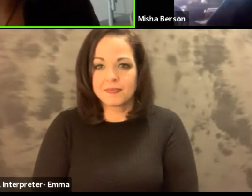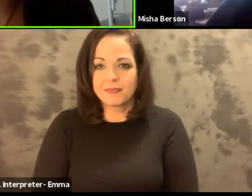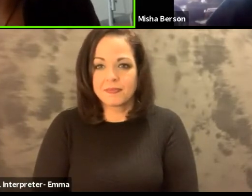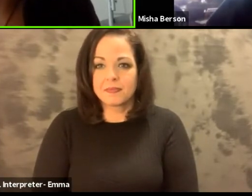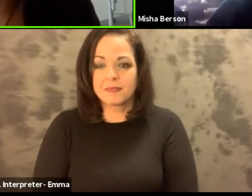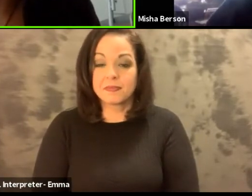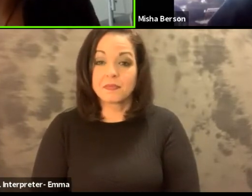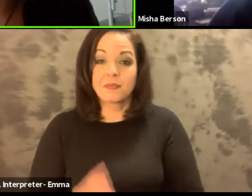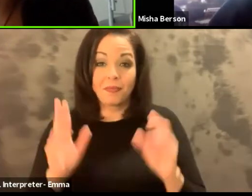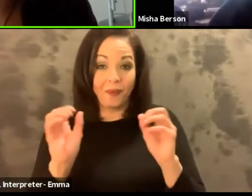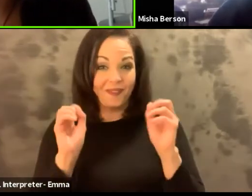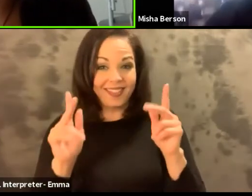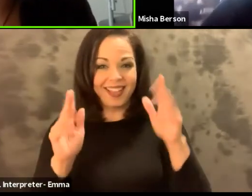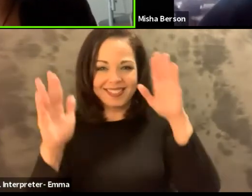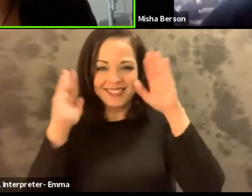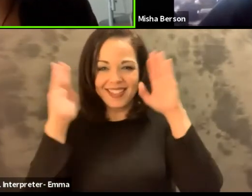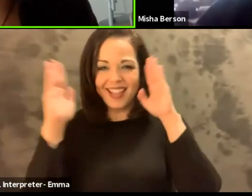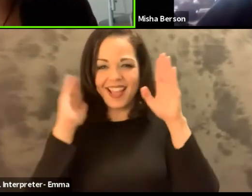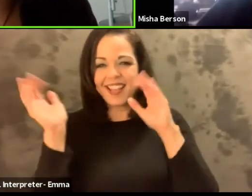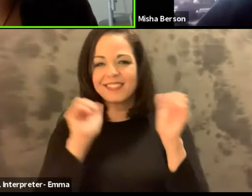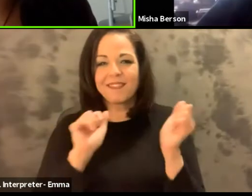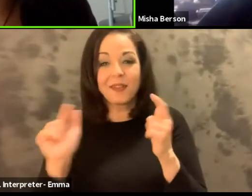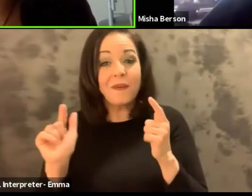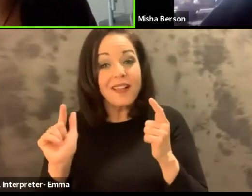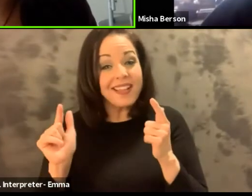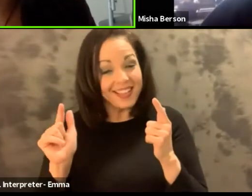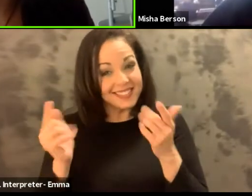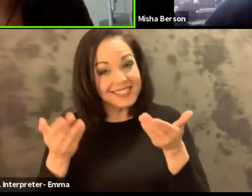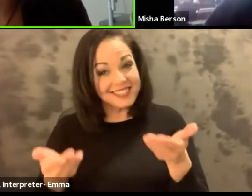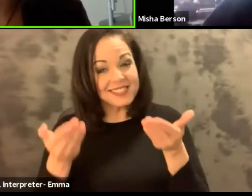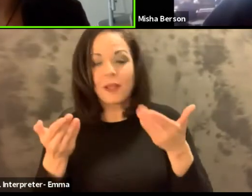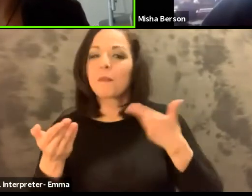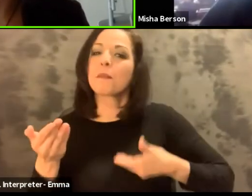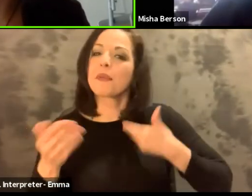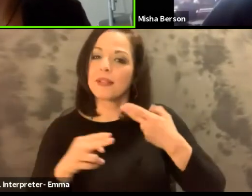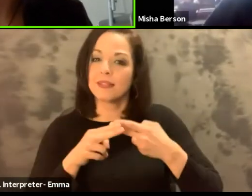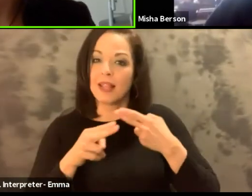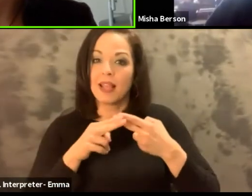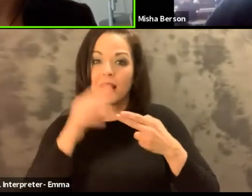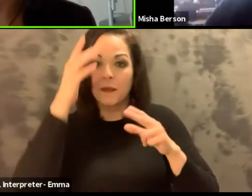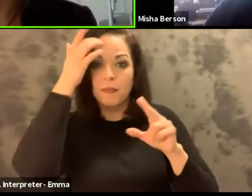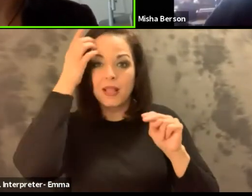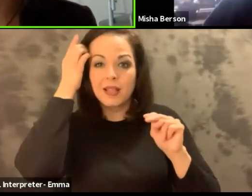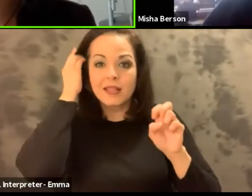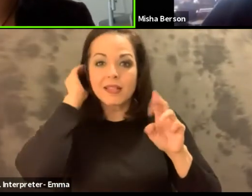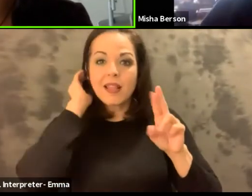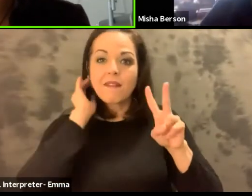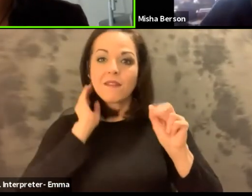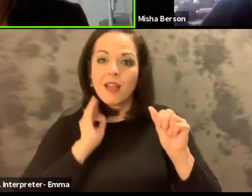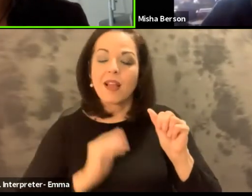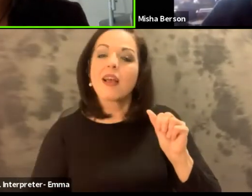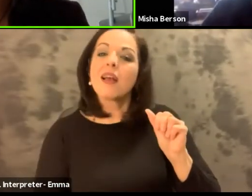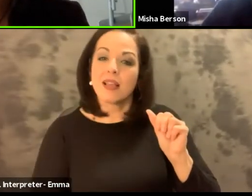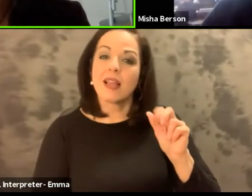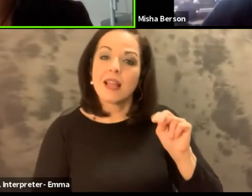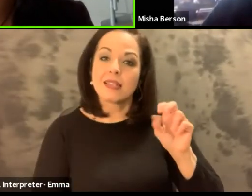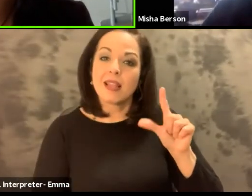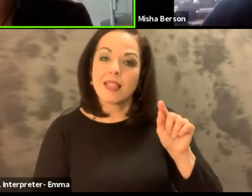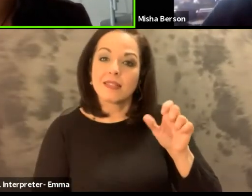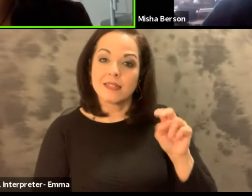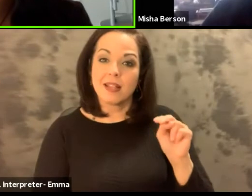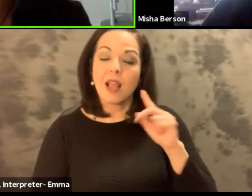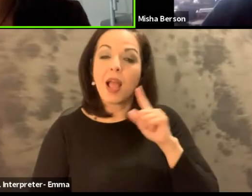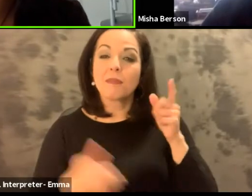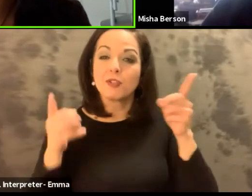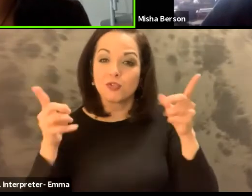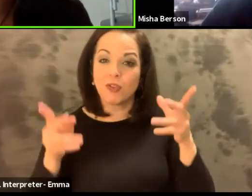All right. Hi, everybody. My name is Nebra Nelson. I'm the Director of Arts Engagement